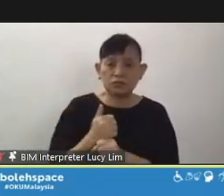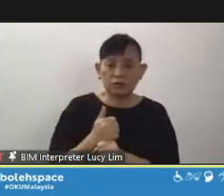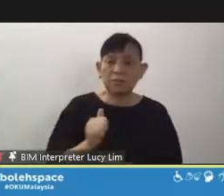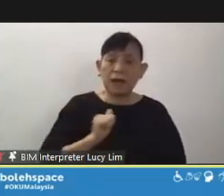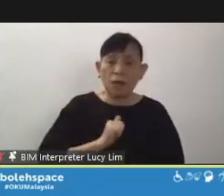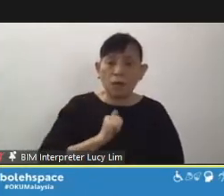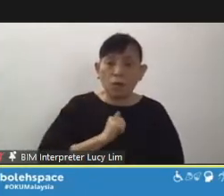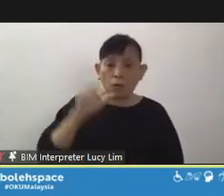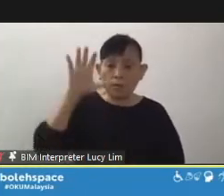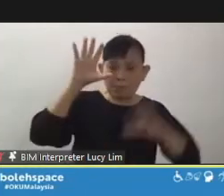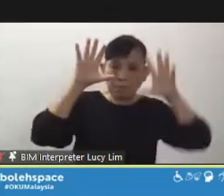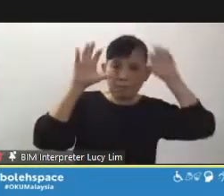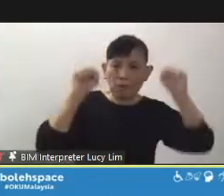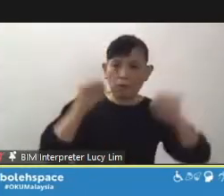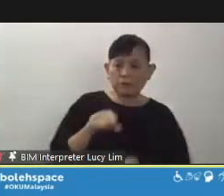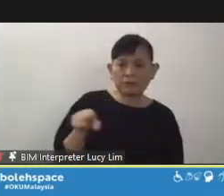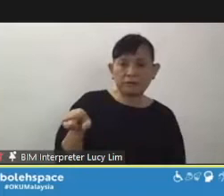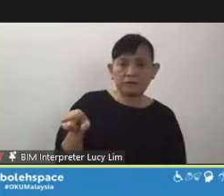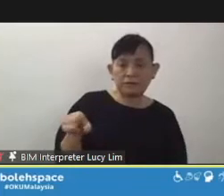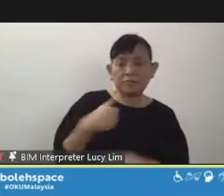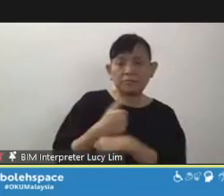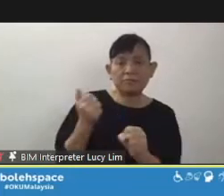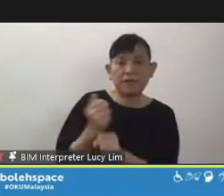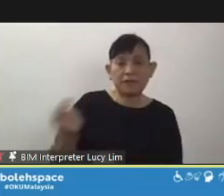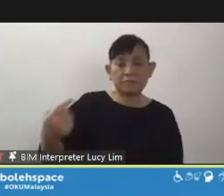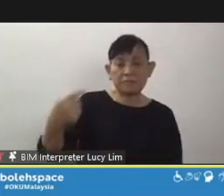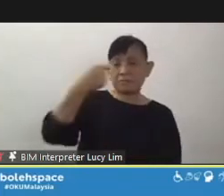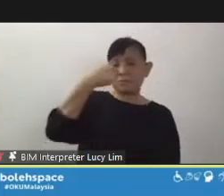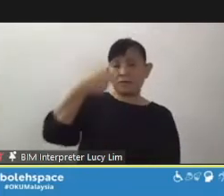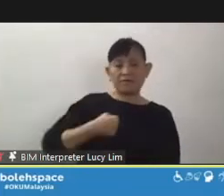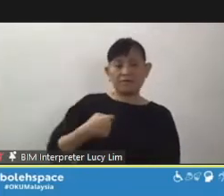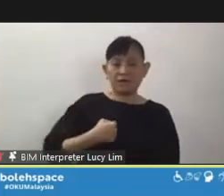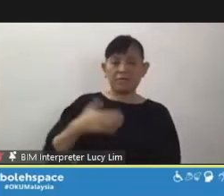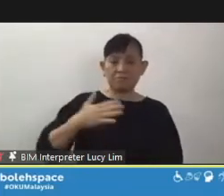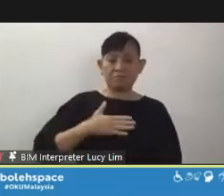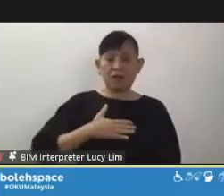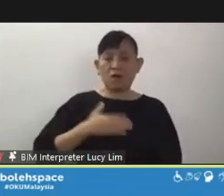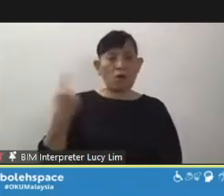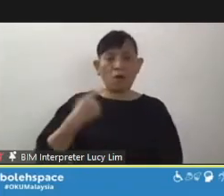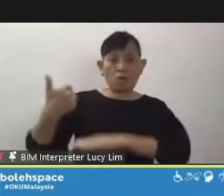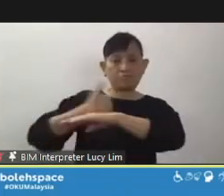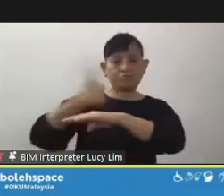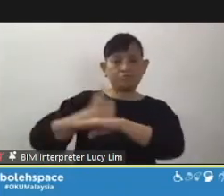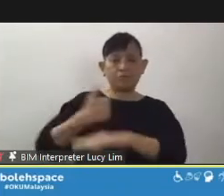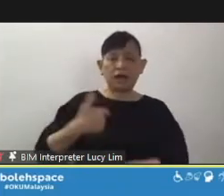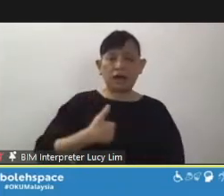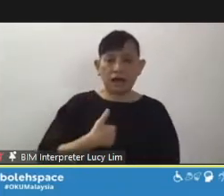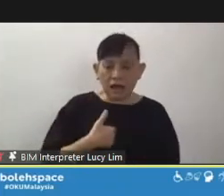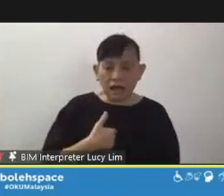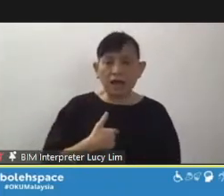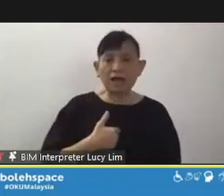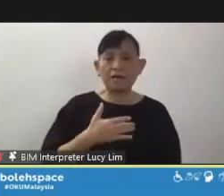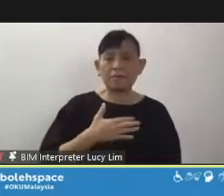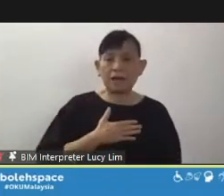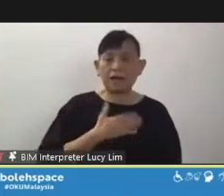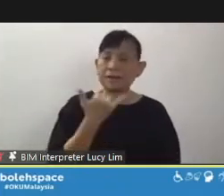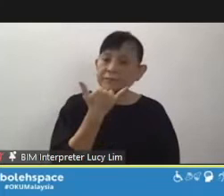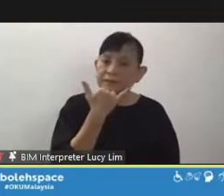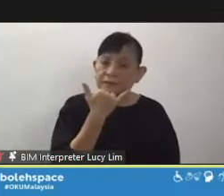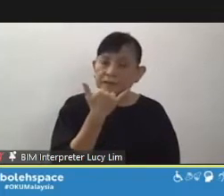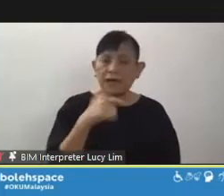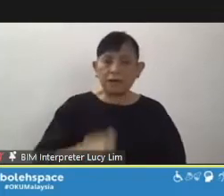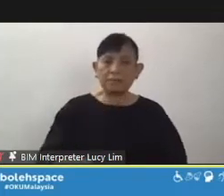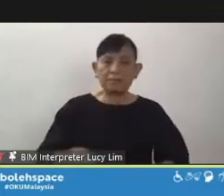boss. He make me feel like, oh, this mistake is mine, and I have to own it, and I have to bear with